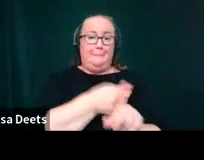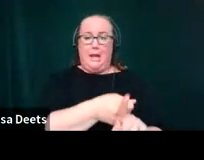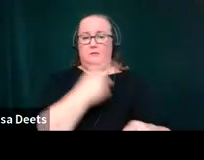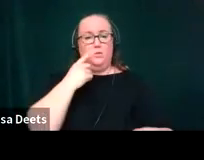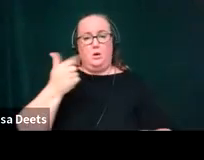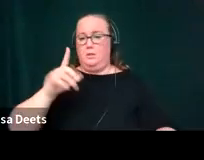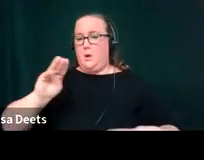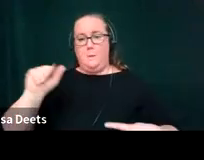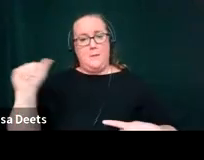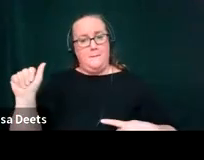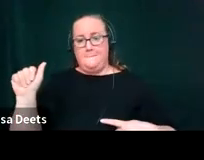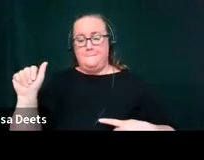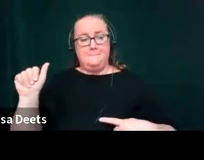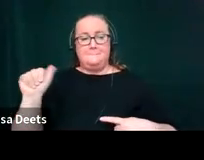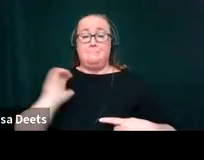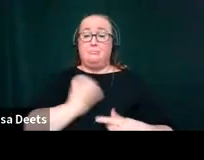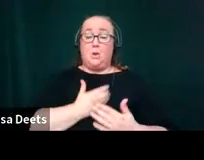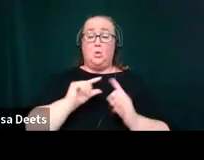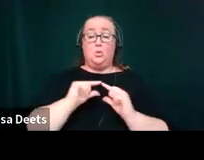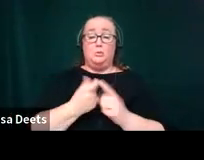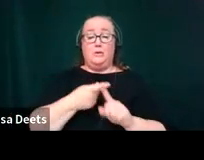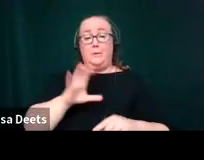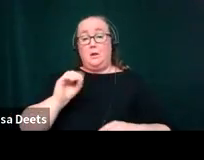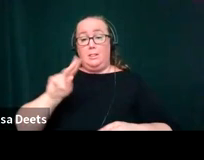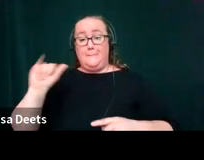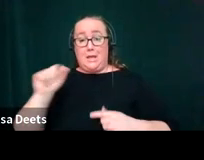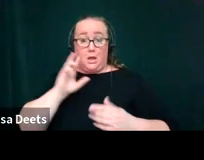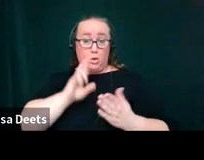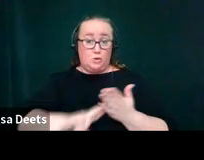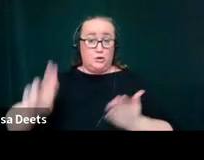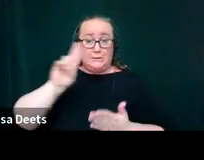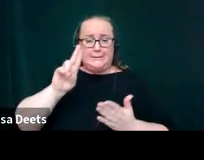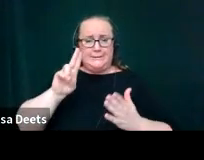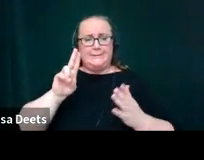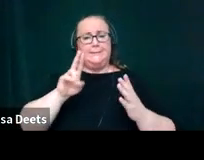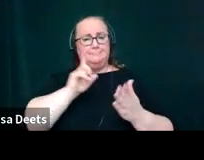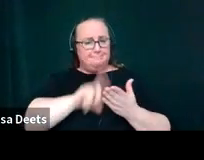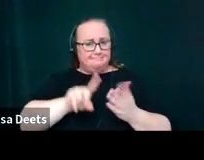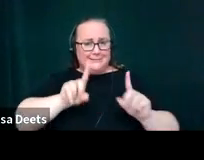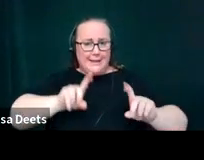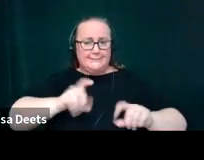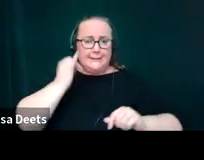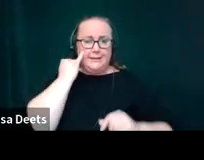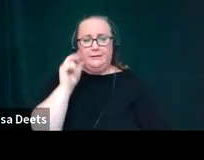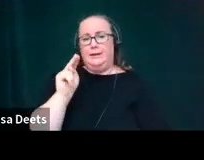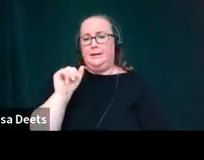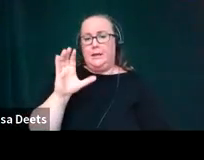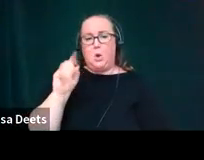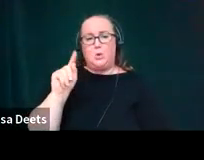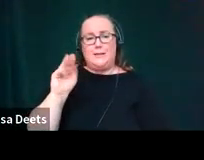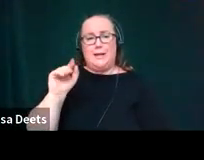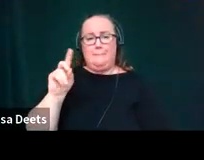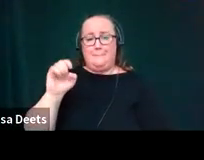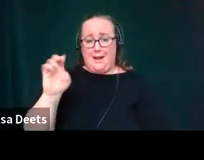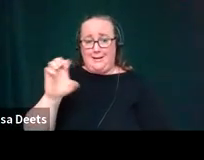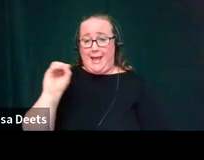glaucoma. Our group from Columbia University sought to test whether a combination of nicotinamide and pyruvate, which